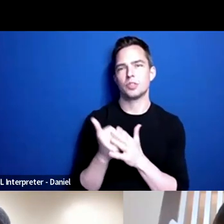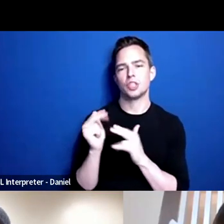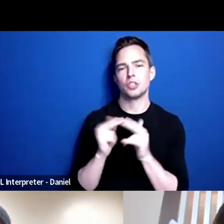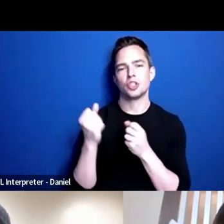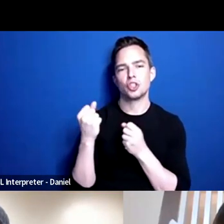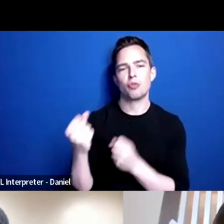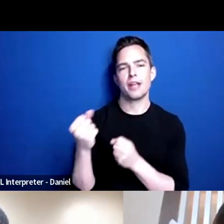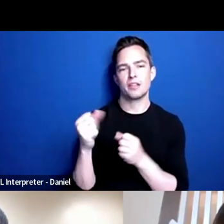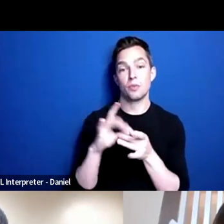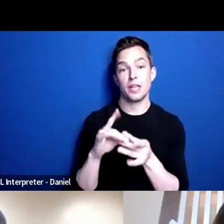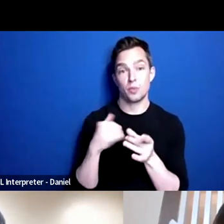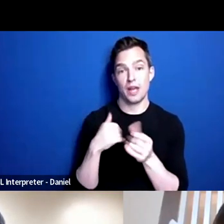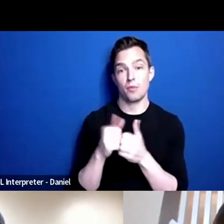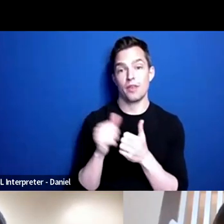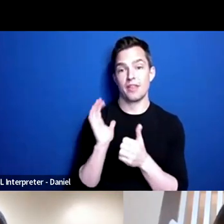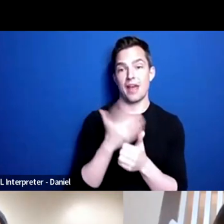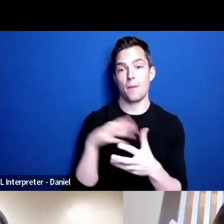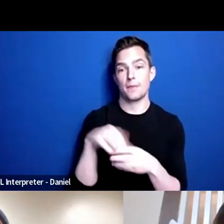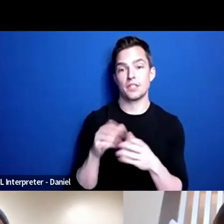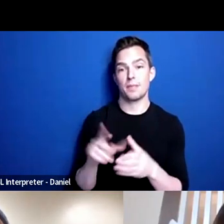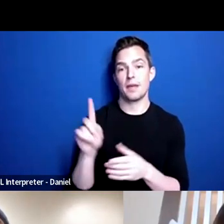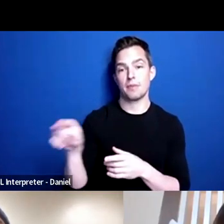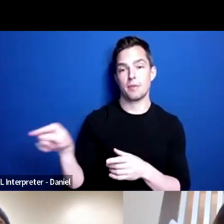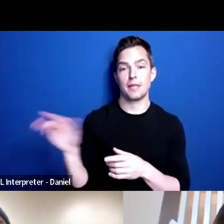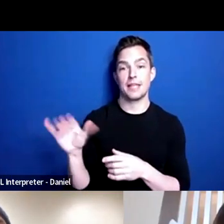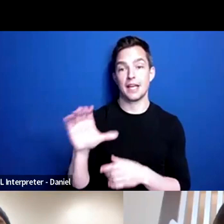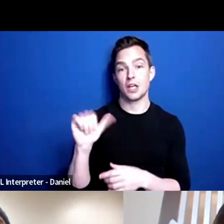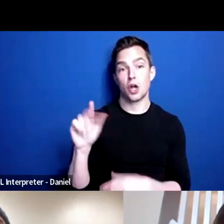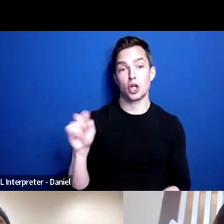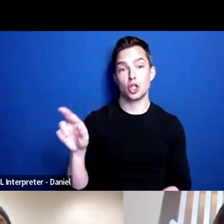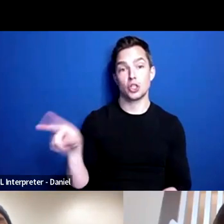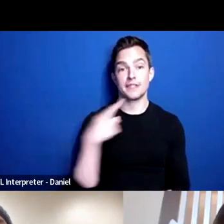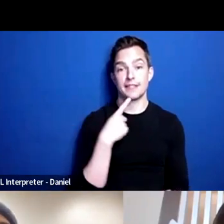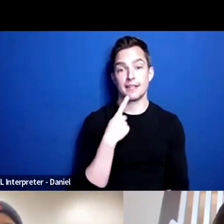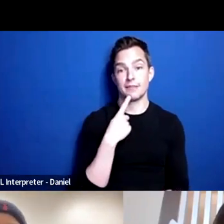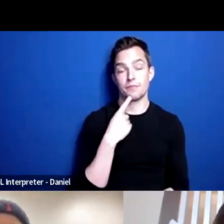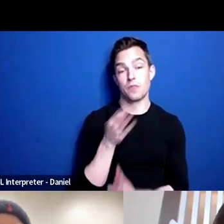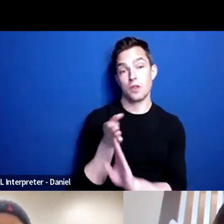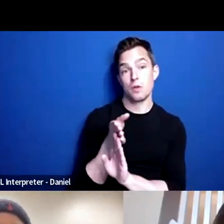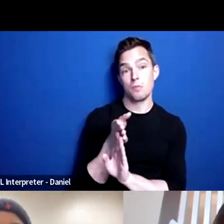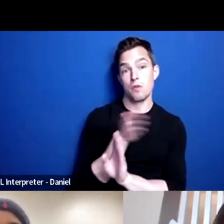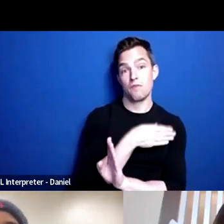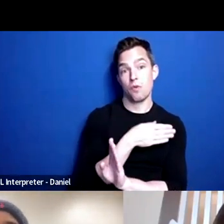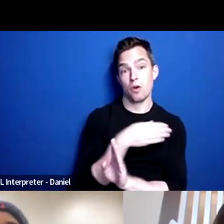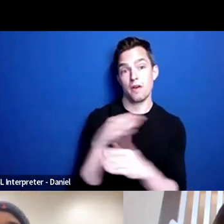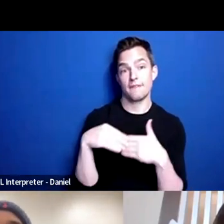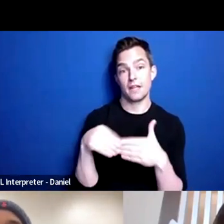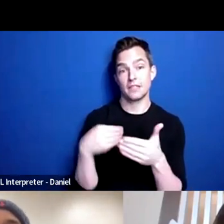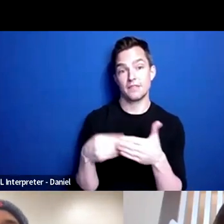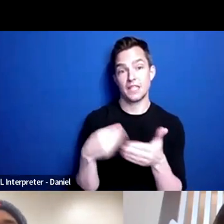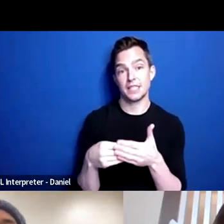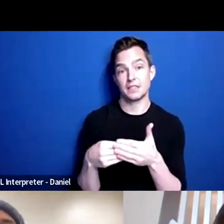we've had with our participants. Like Carter said, before we got the flex funding, it was